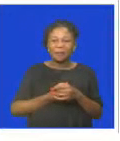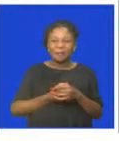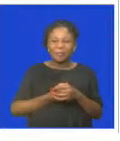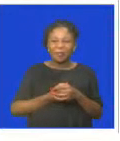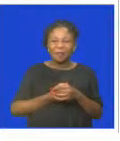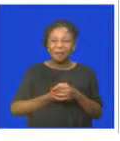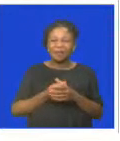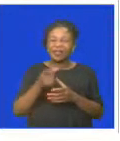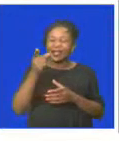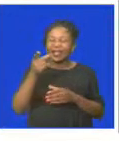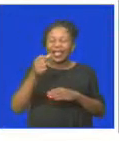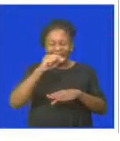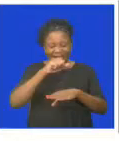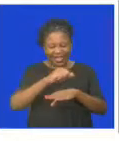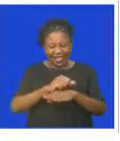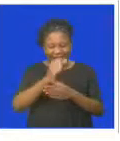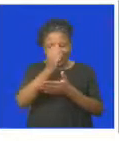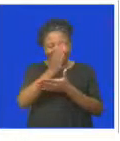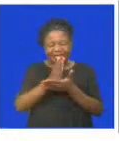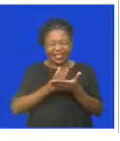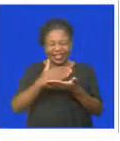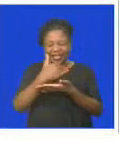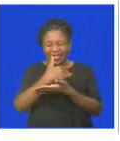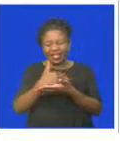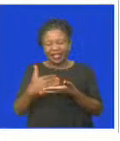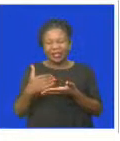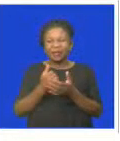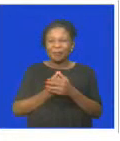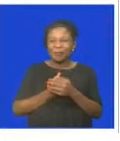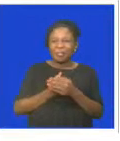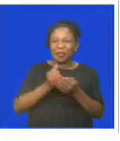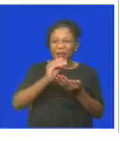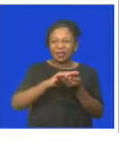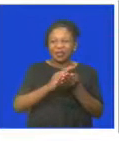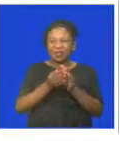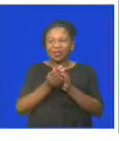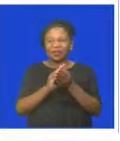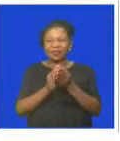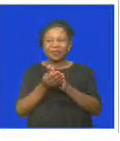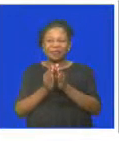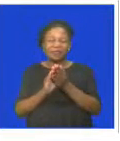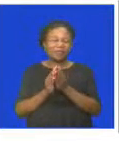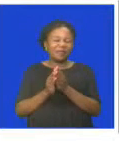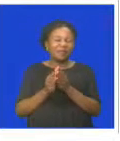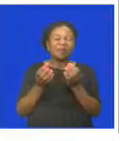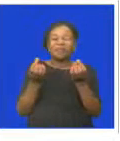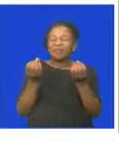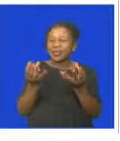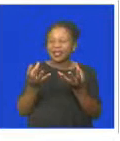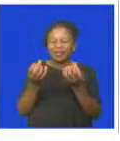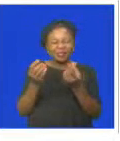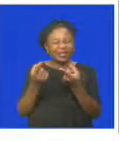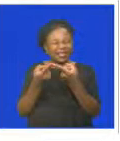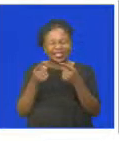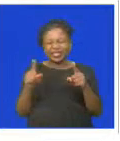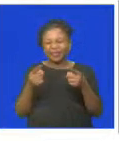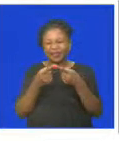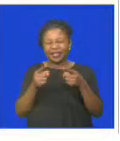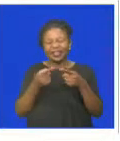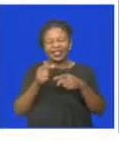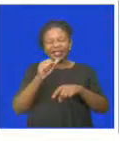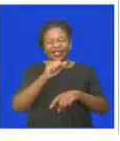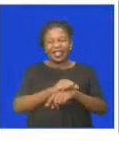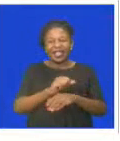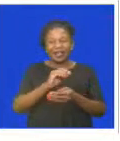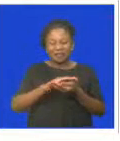bake some cakes, buns, scones, and many more. Just